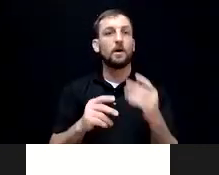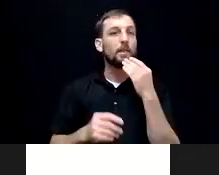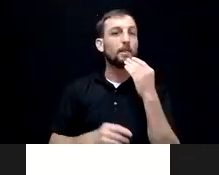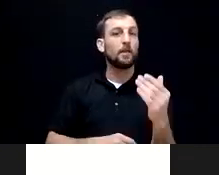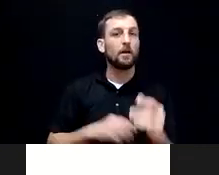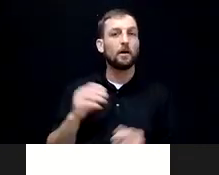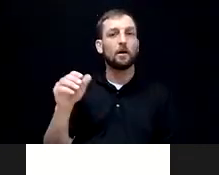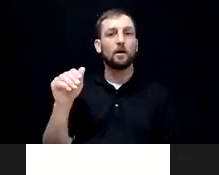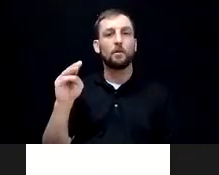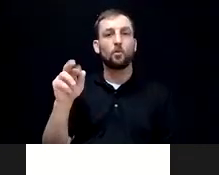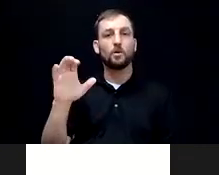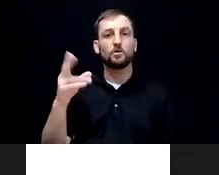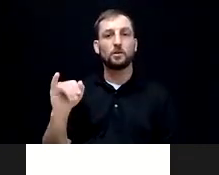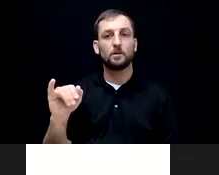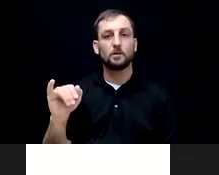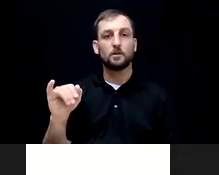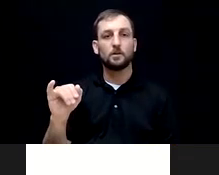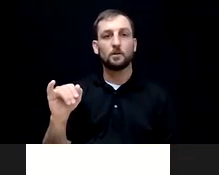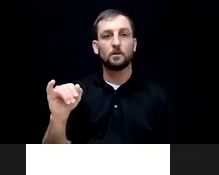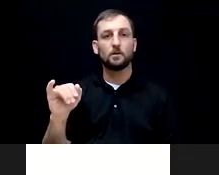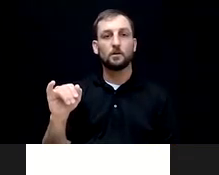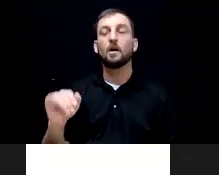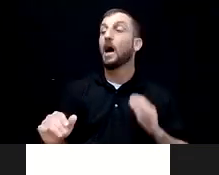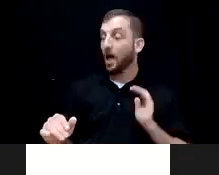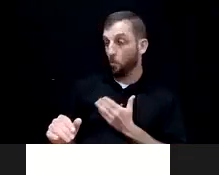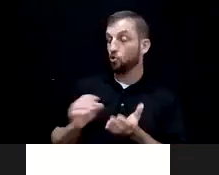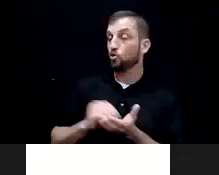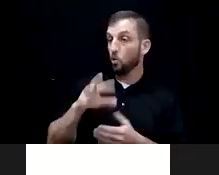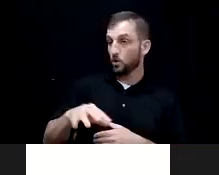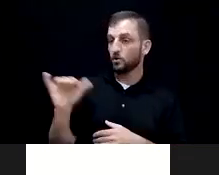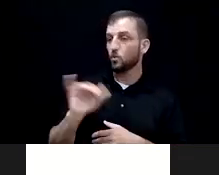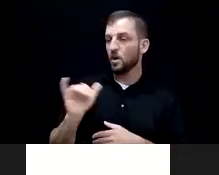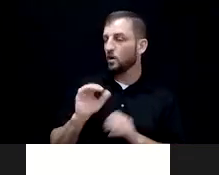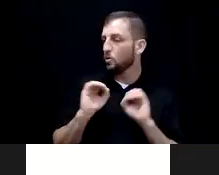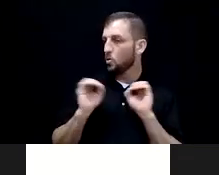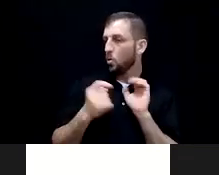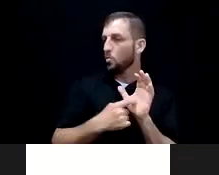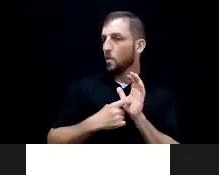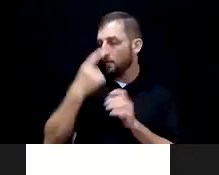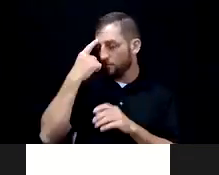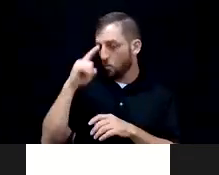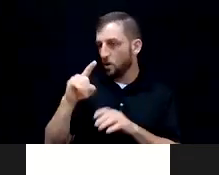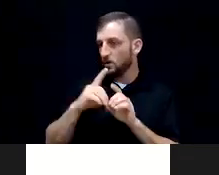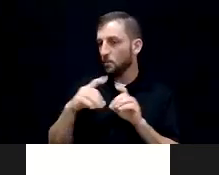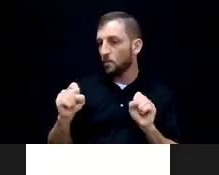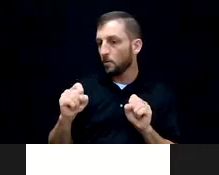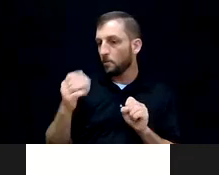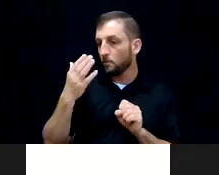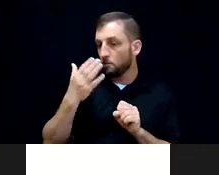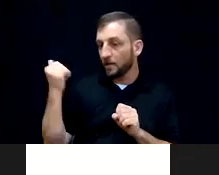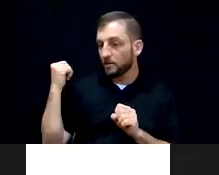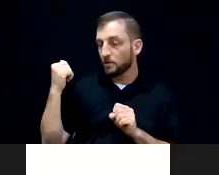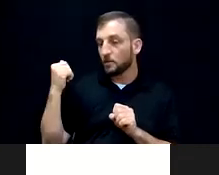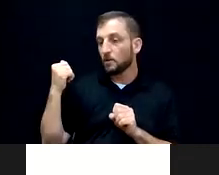Amarachi. Yes, for our students as well, there's not really a requirement for the diploma that they receive because most of our students,